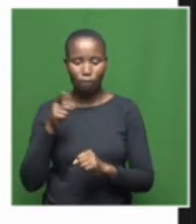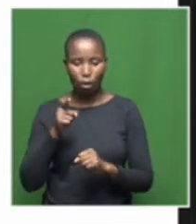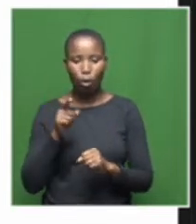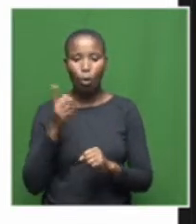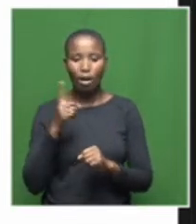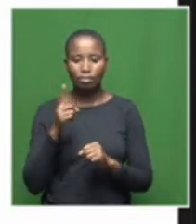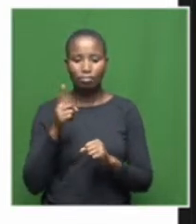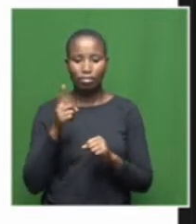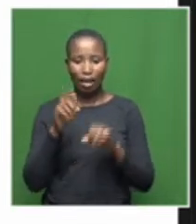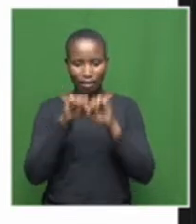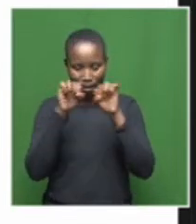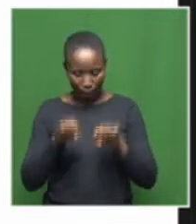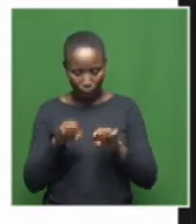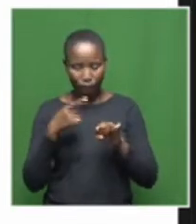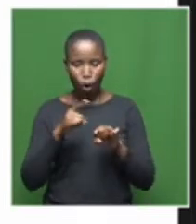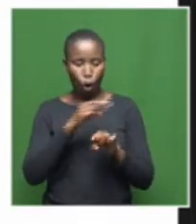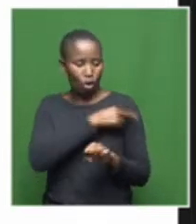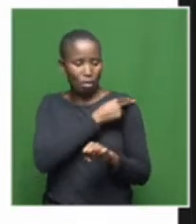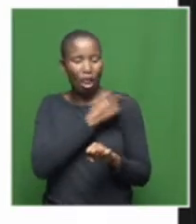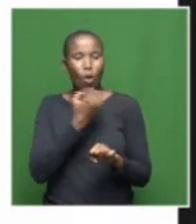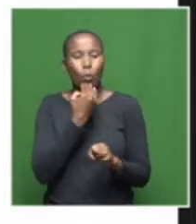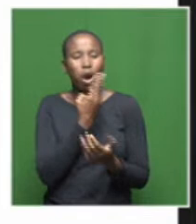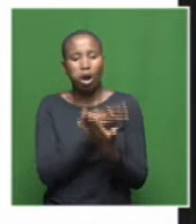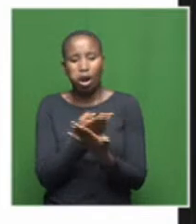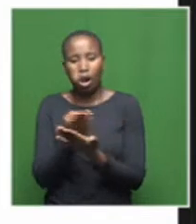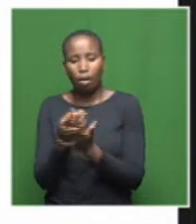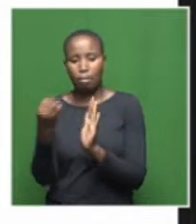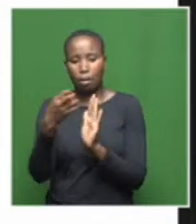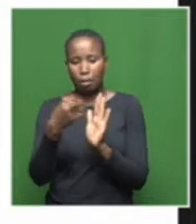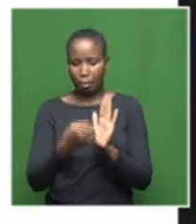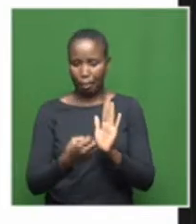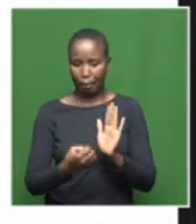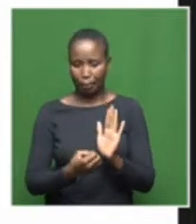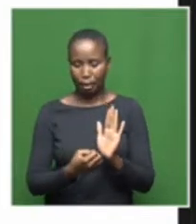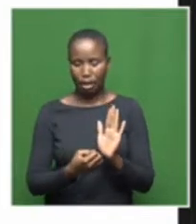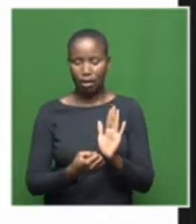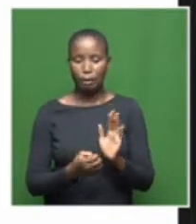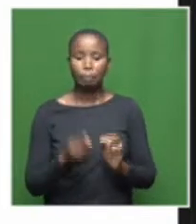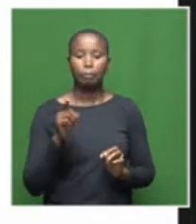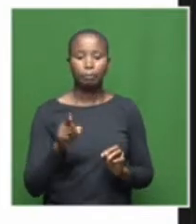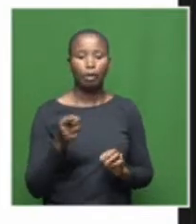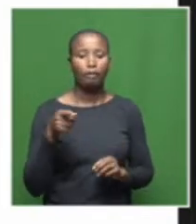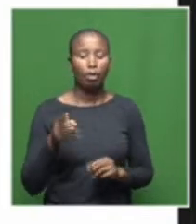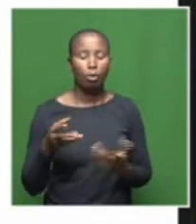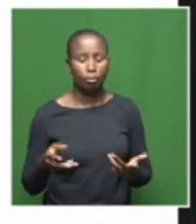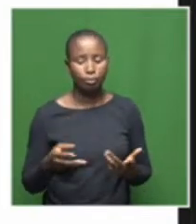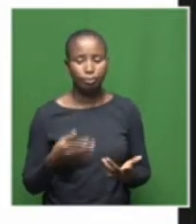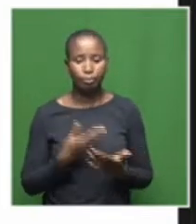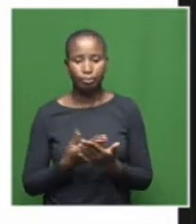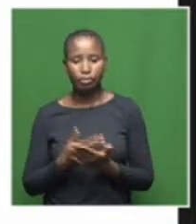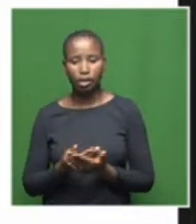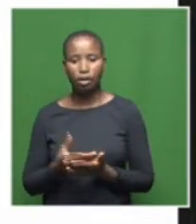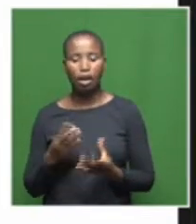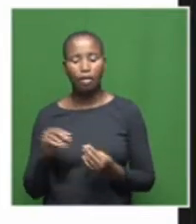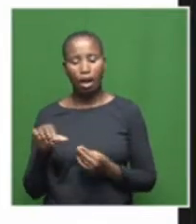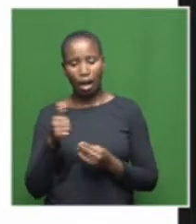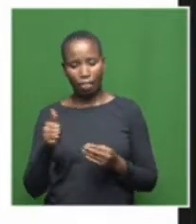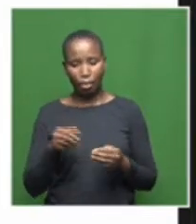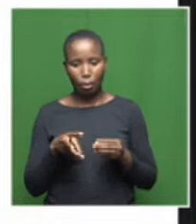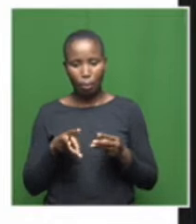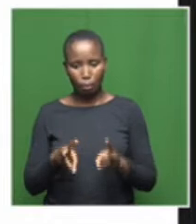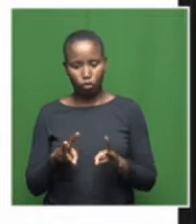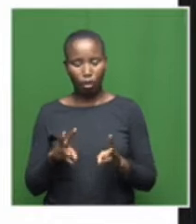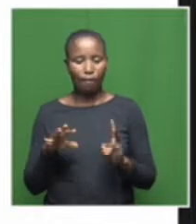all hospitals in the country. But we also expanded a platform to allow for other modules. So we have a module where